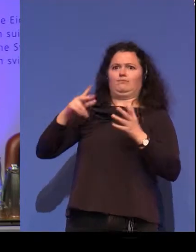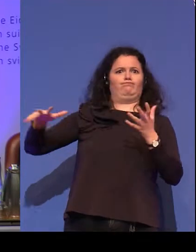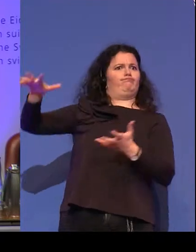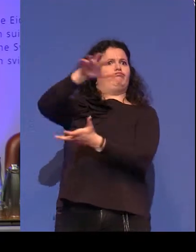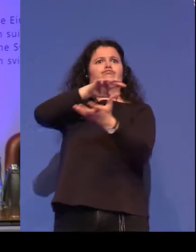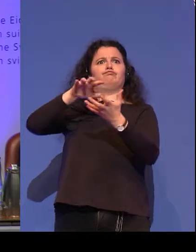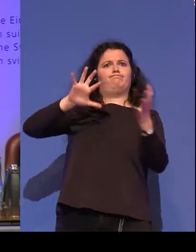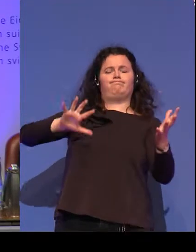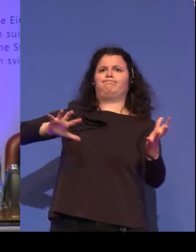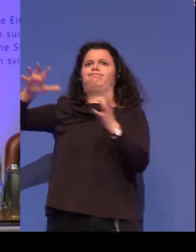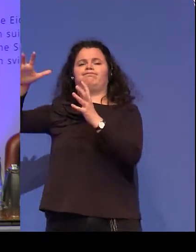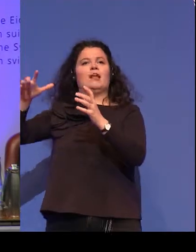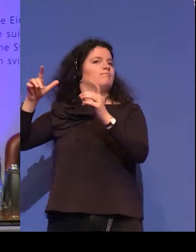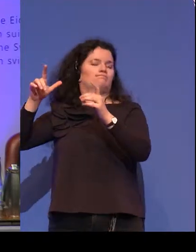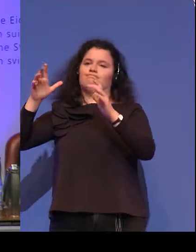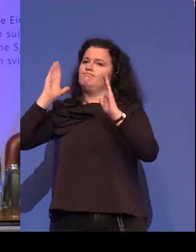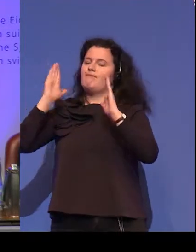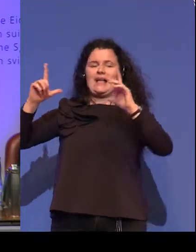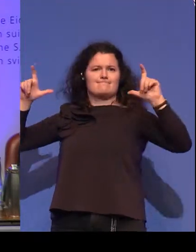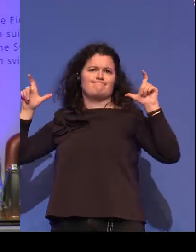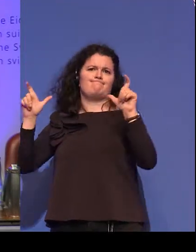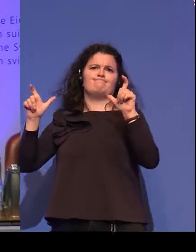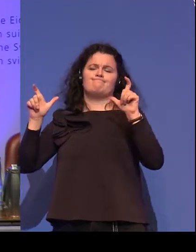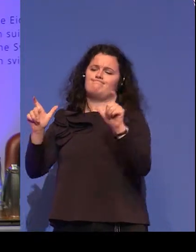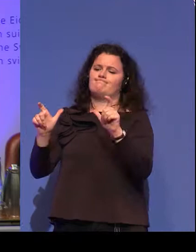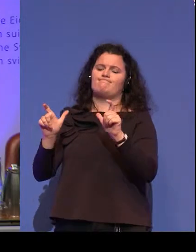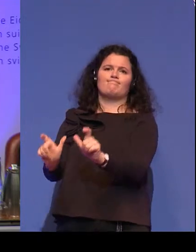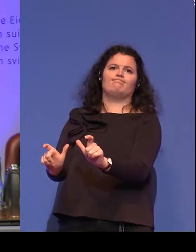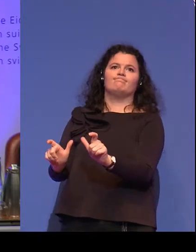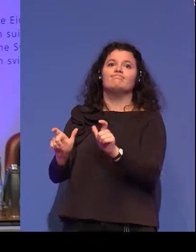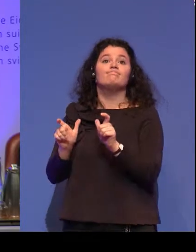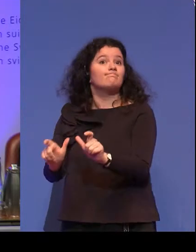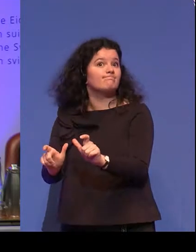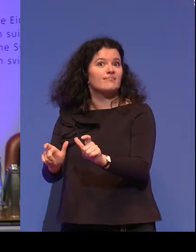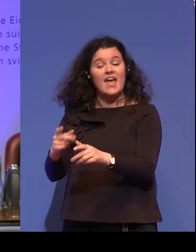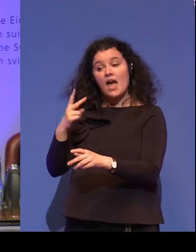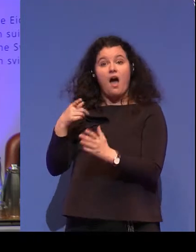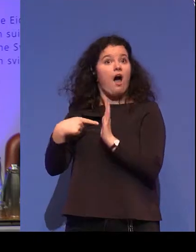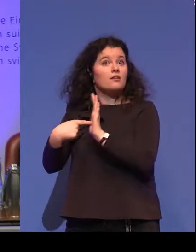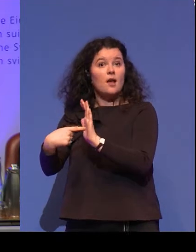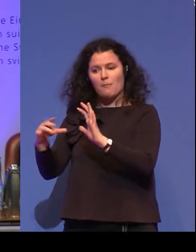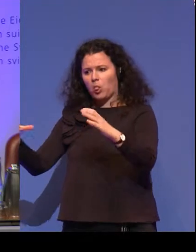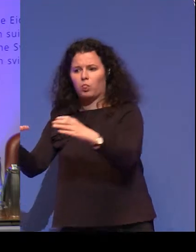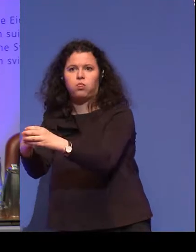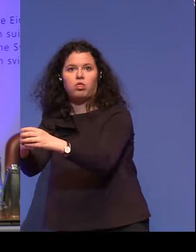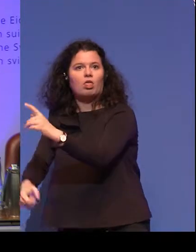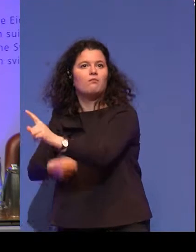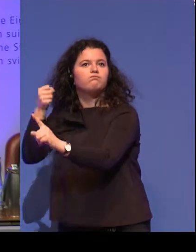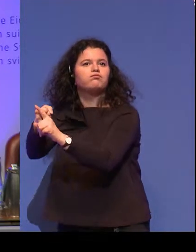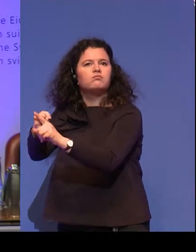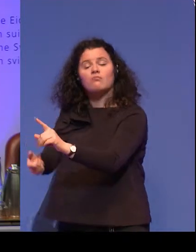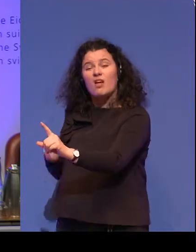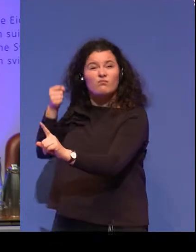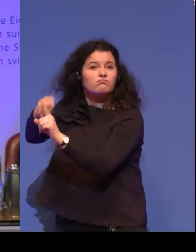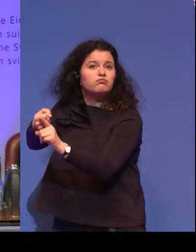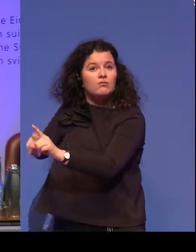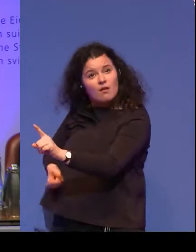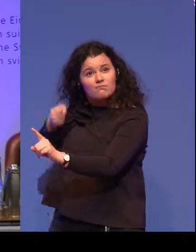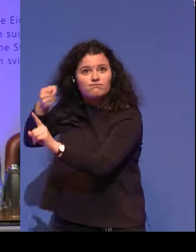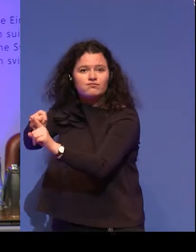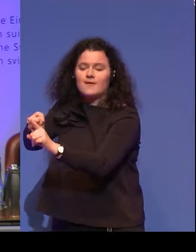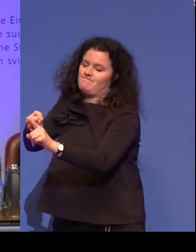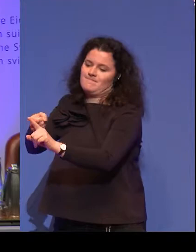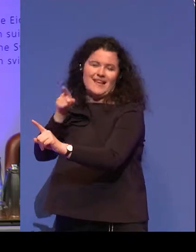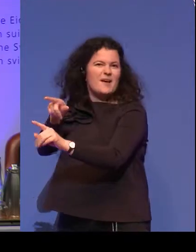and pays special attention to those who are disproportionately affected by disasters. So here we